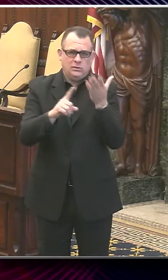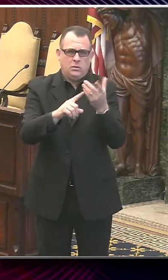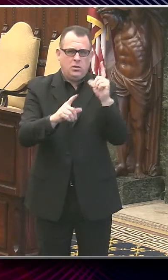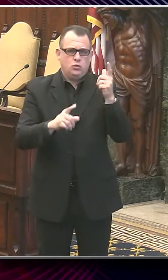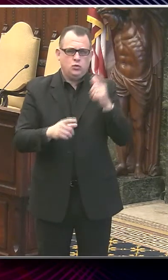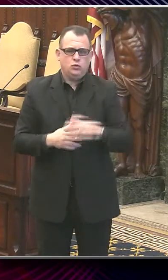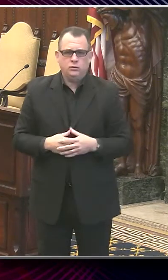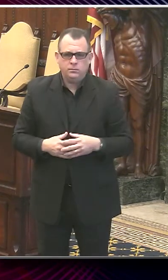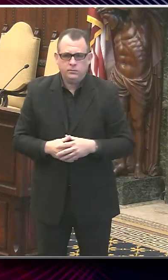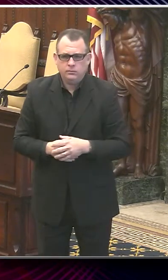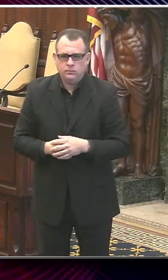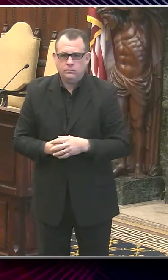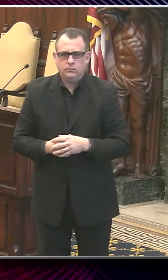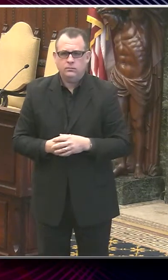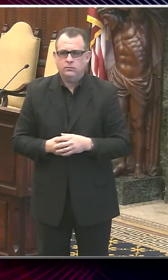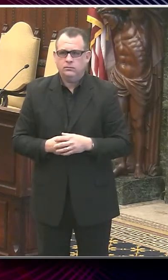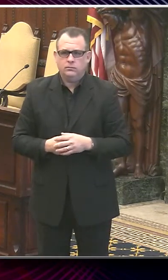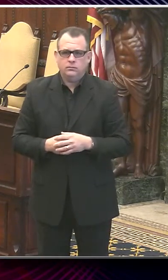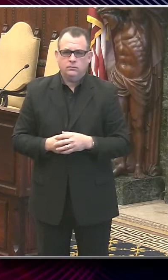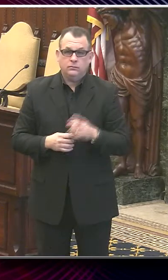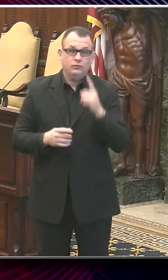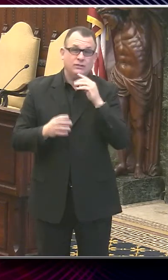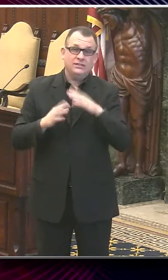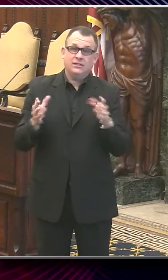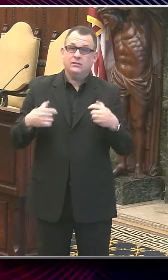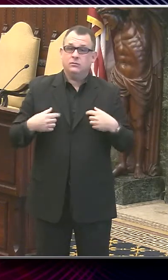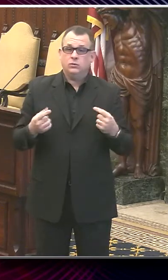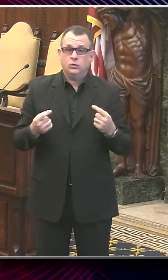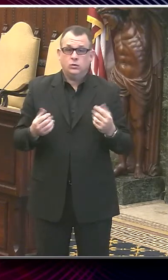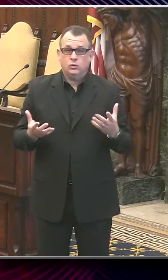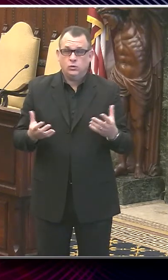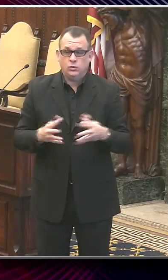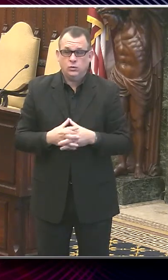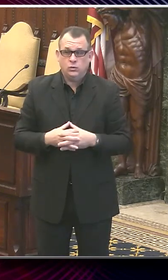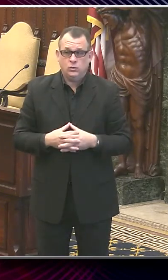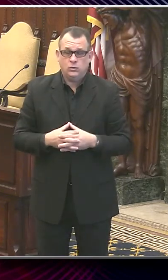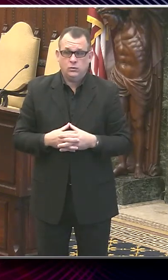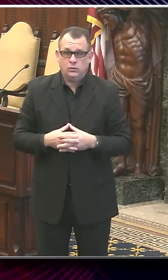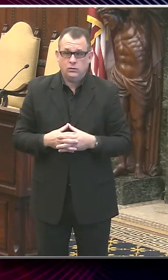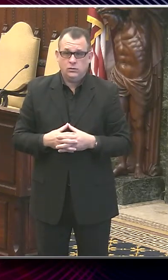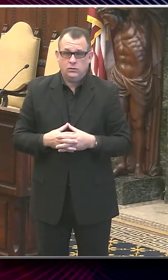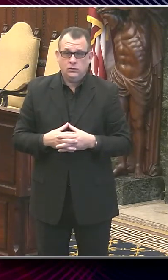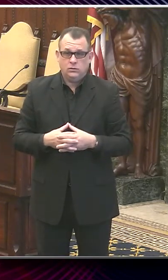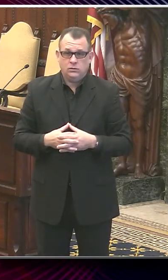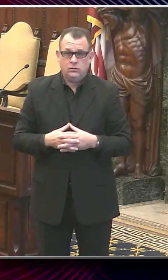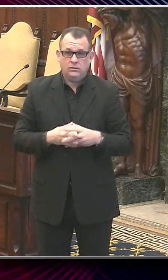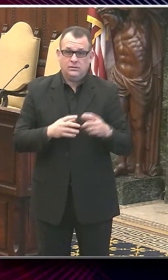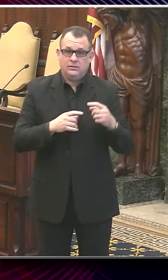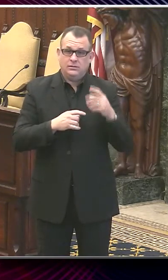vaccination. So in general, what should people do who want to be vaccinated now? Go to